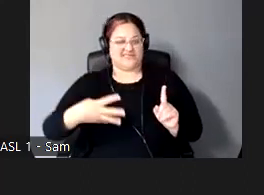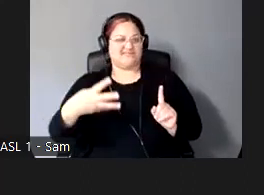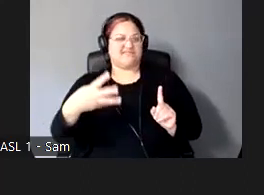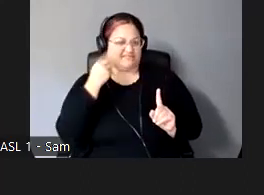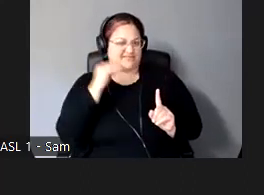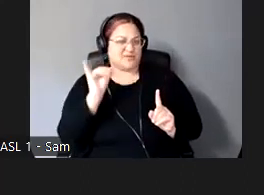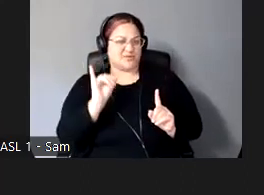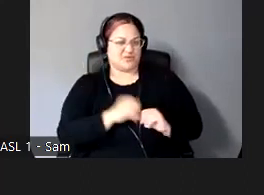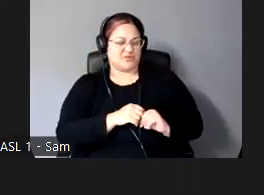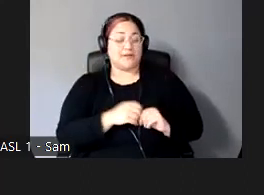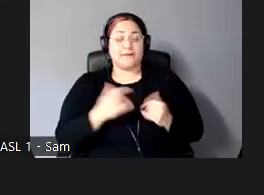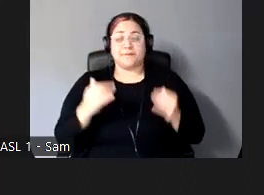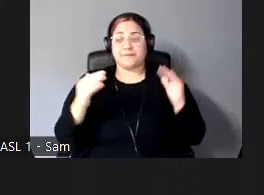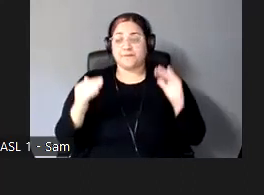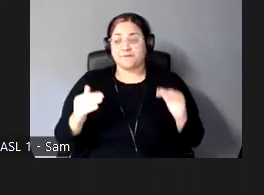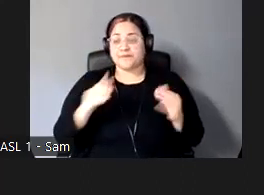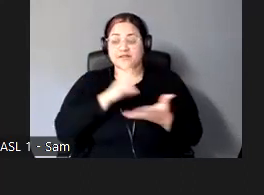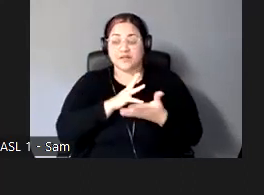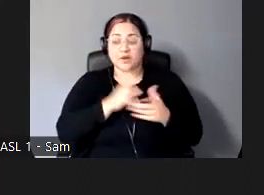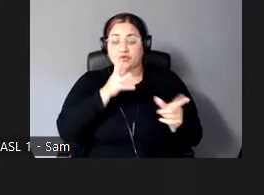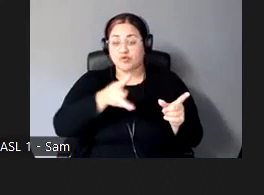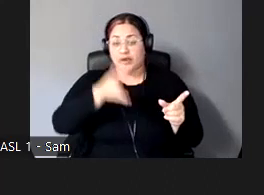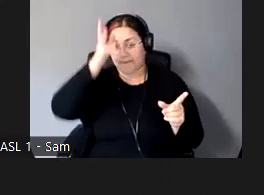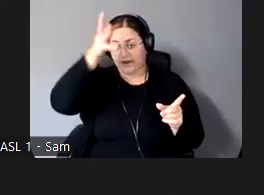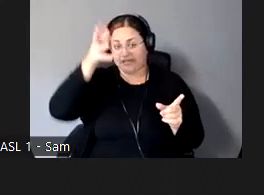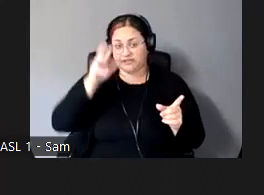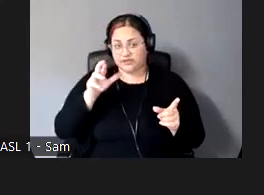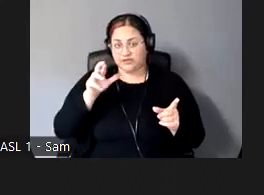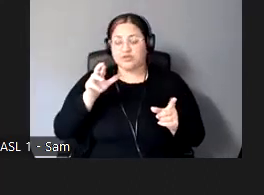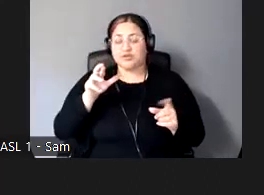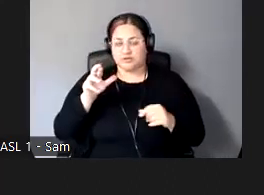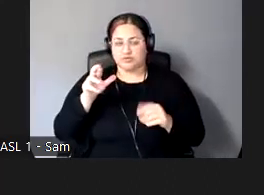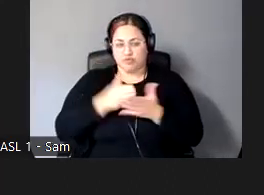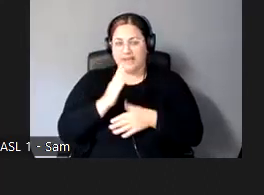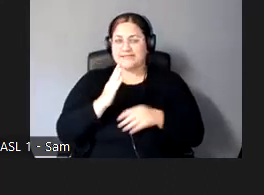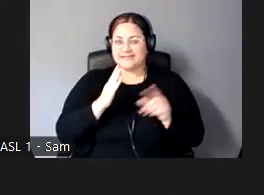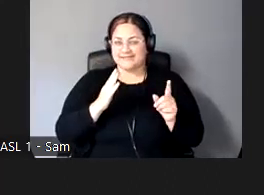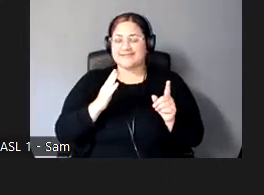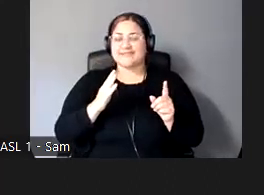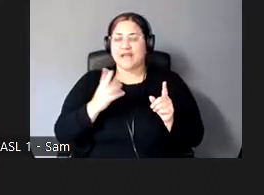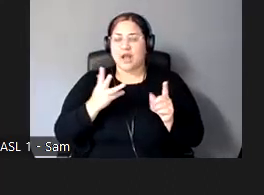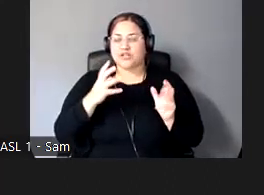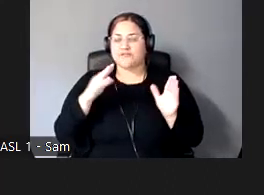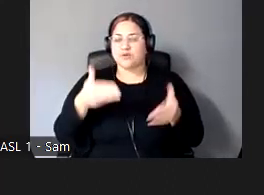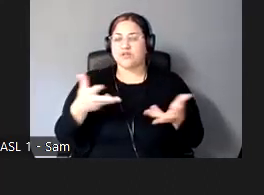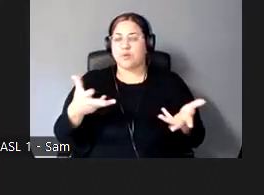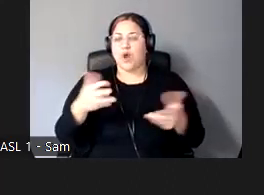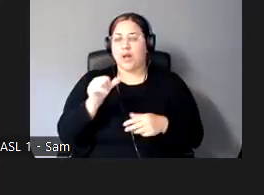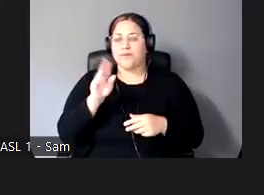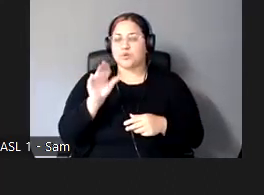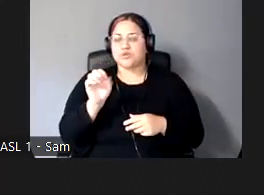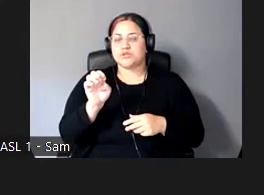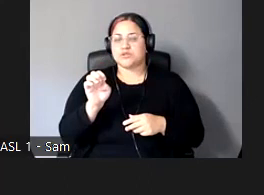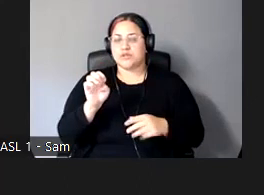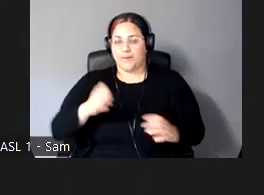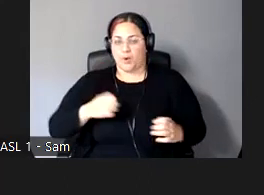wanted to focus just a little bit on emotional abuse, where someone is feeling that emotional